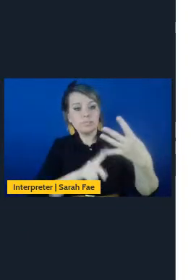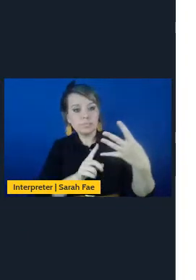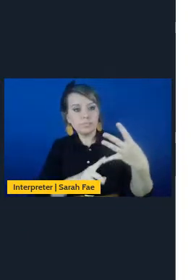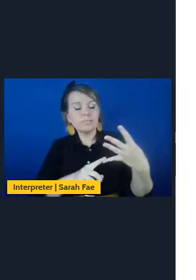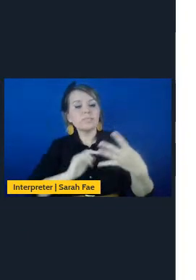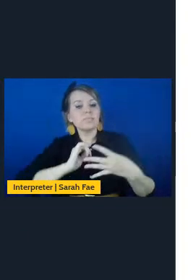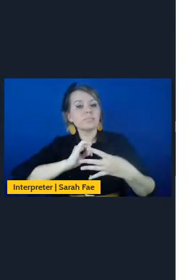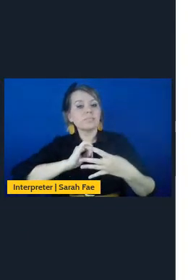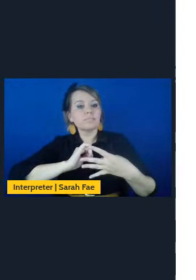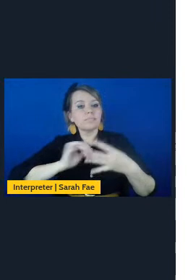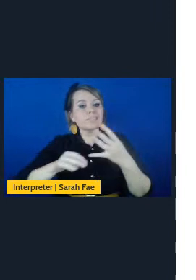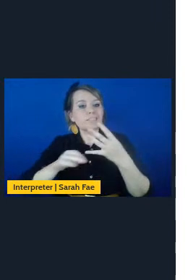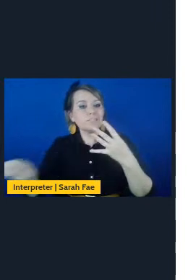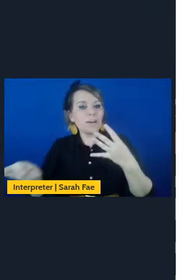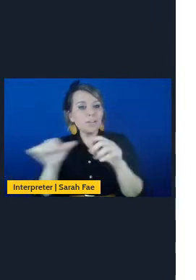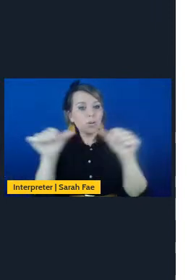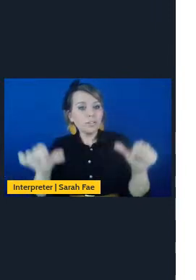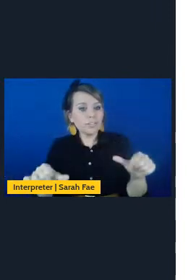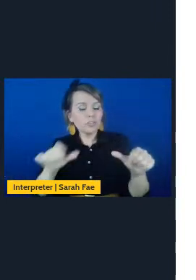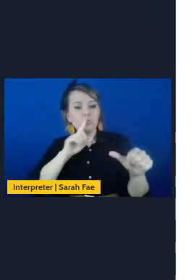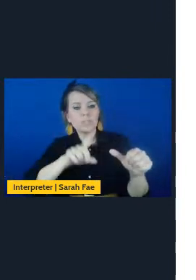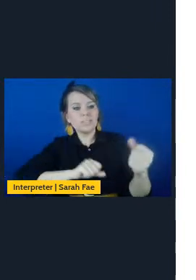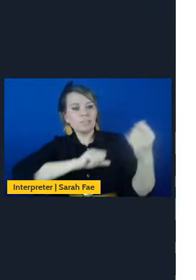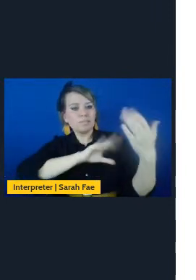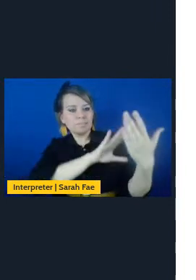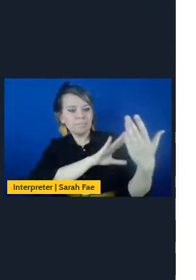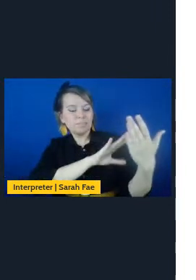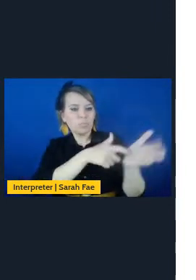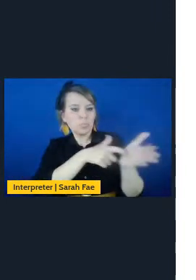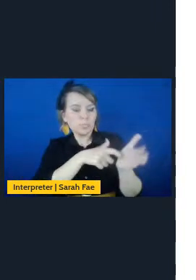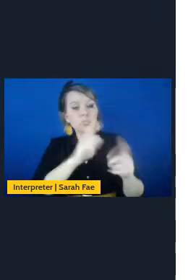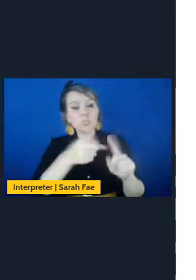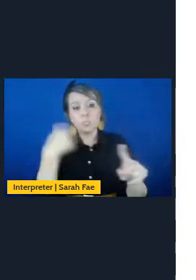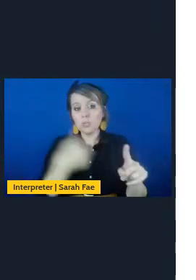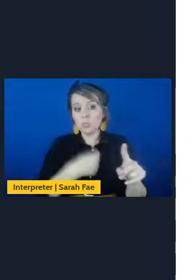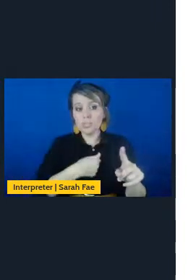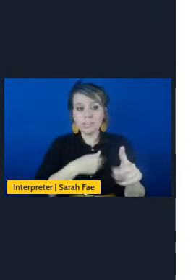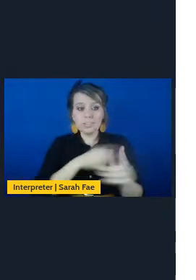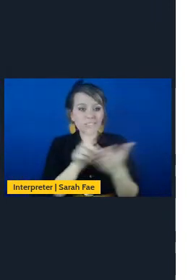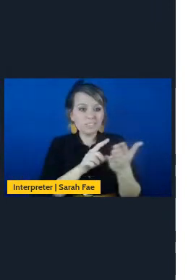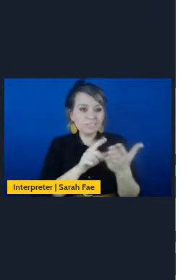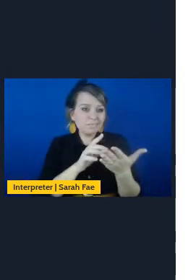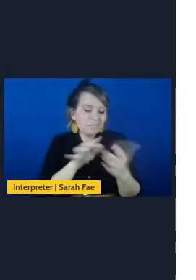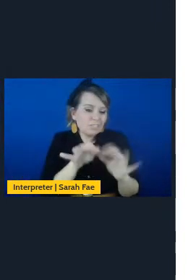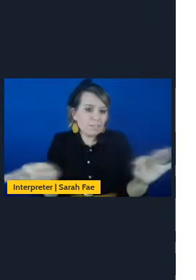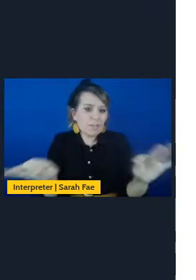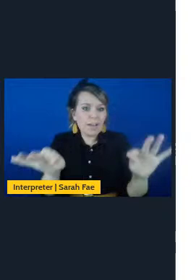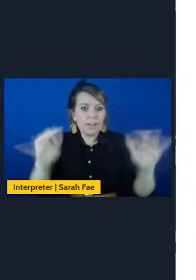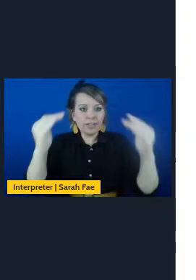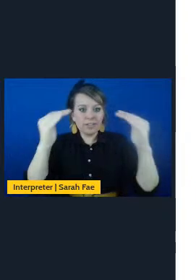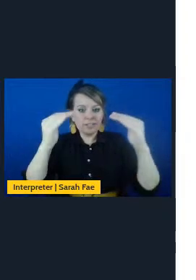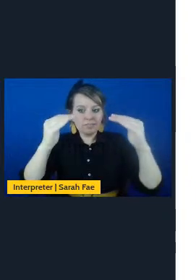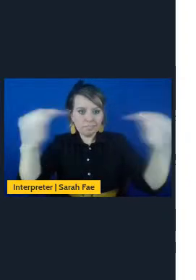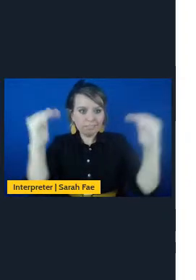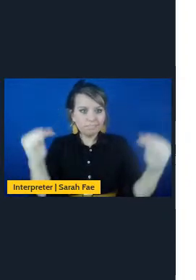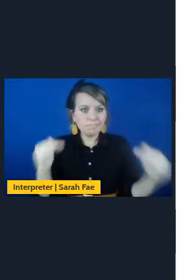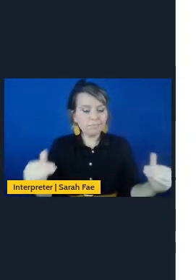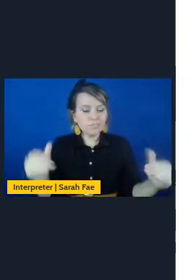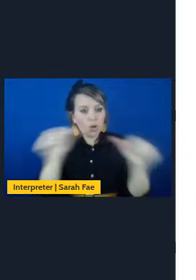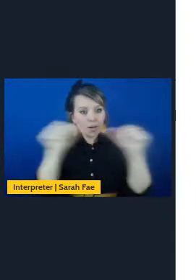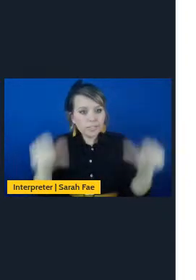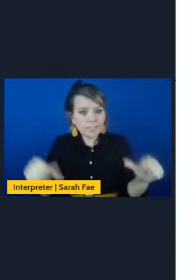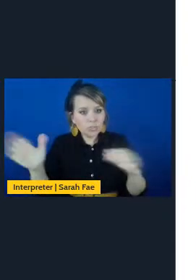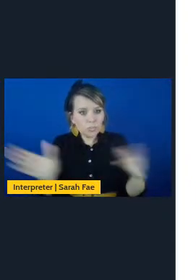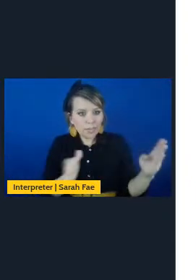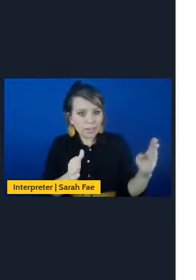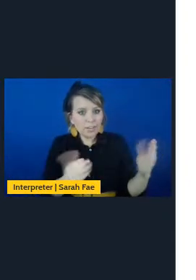that addresses those requirements. When we define an architecture, what I highly recommend to do is to again go back to those experience flows that